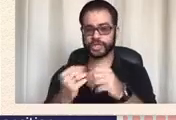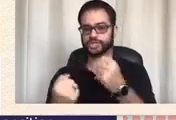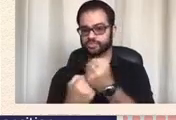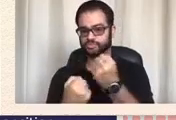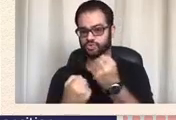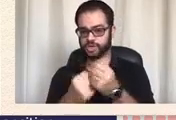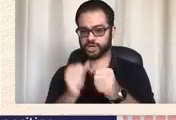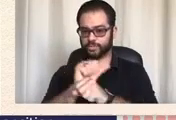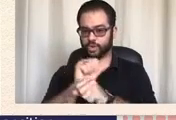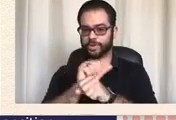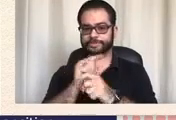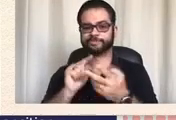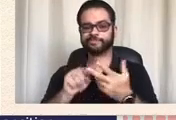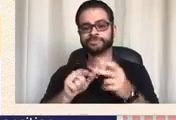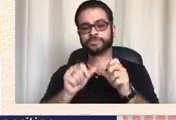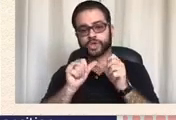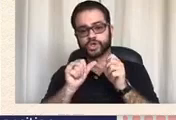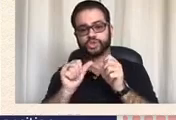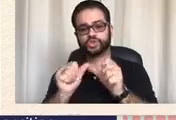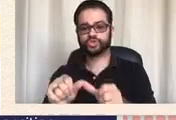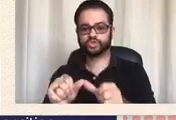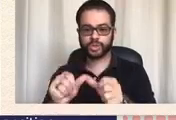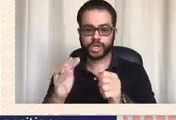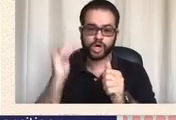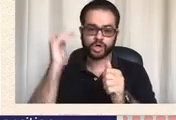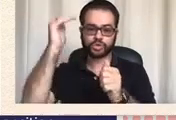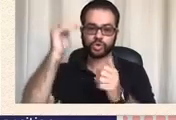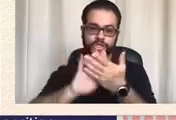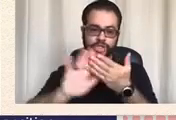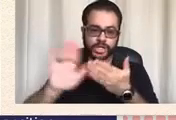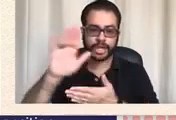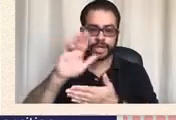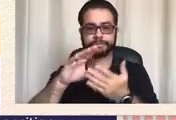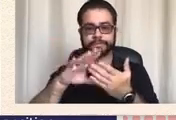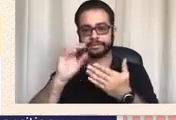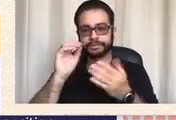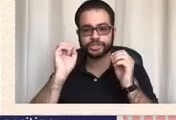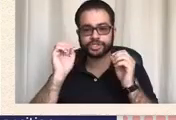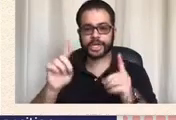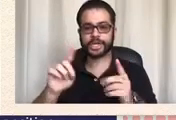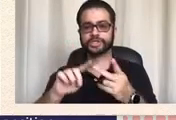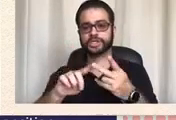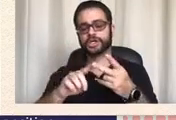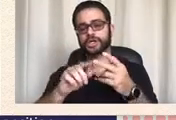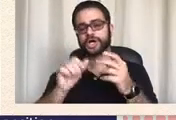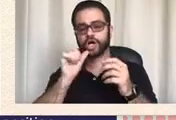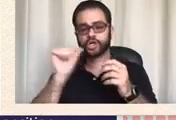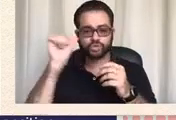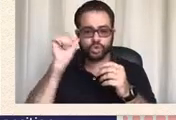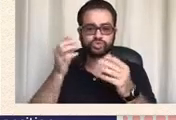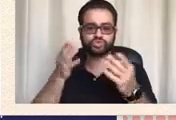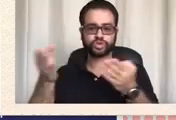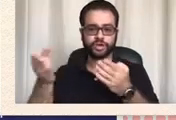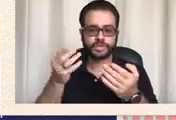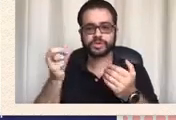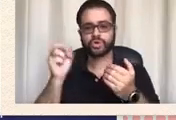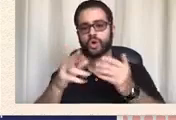adult education, adult services, independent living, or community participation.